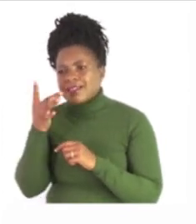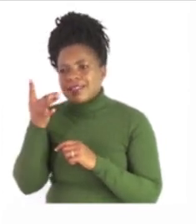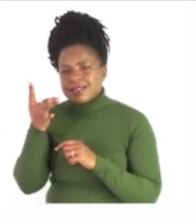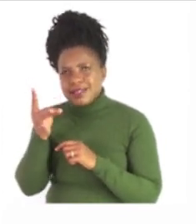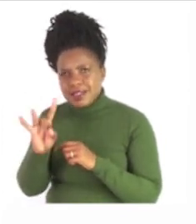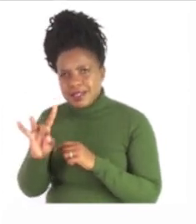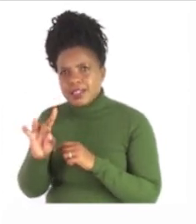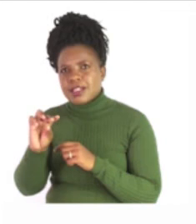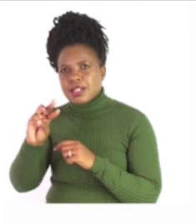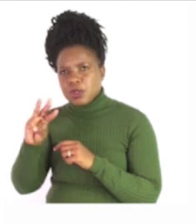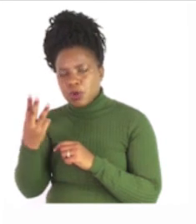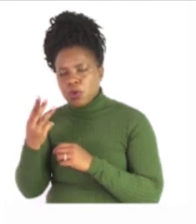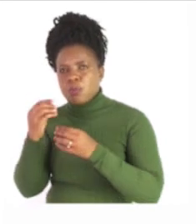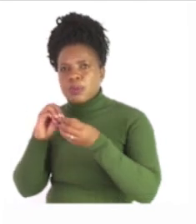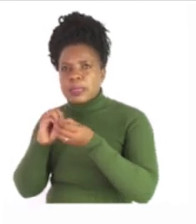gives you